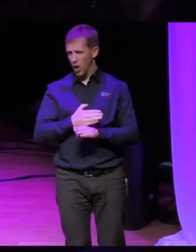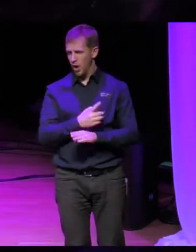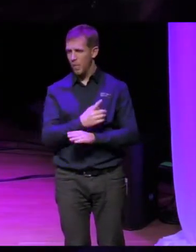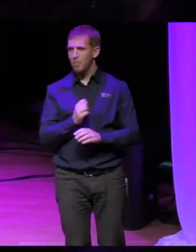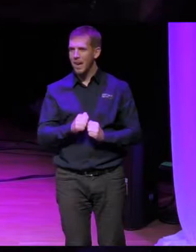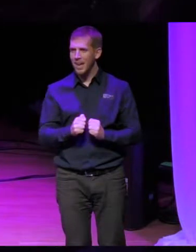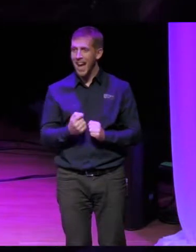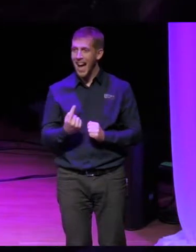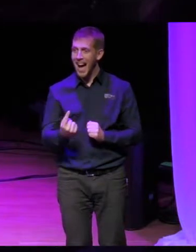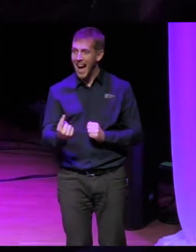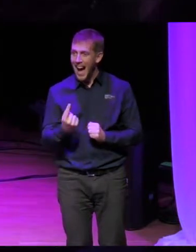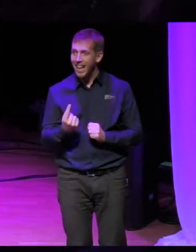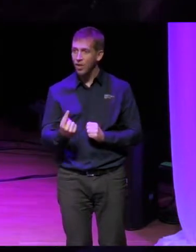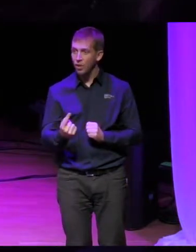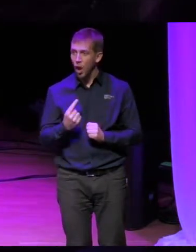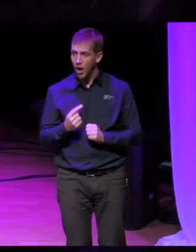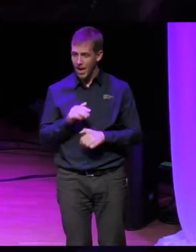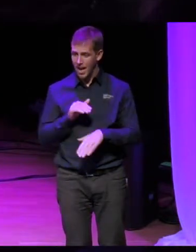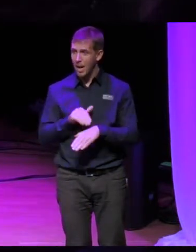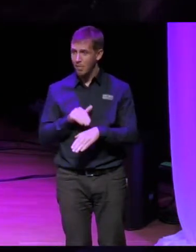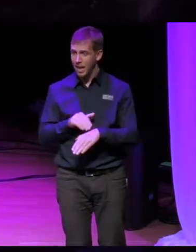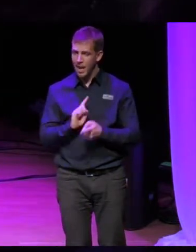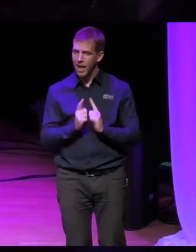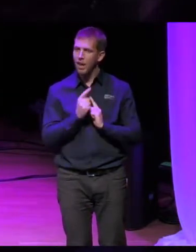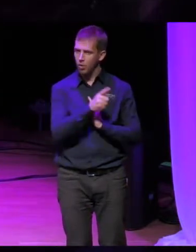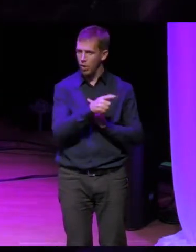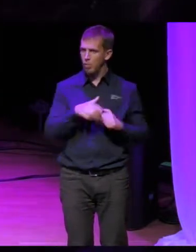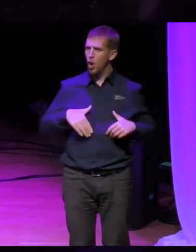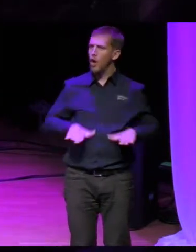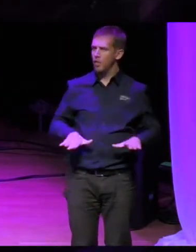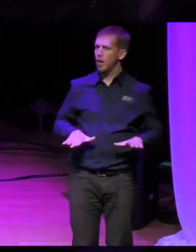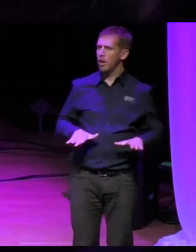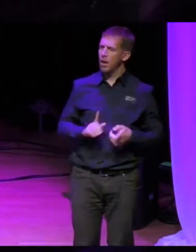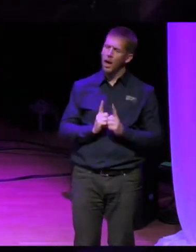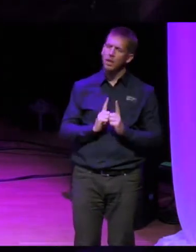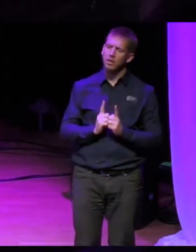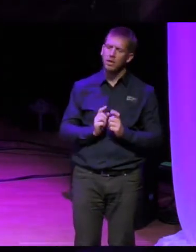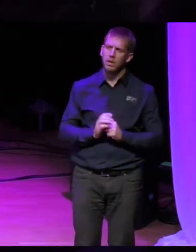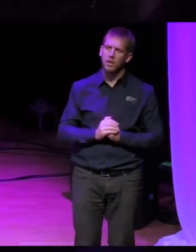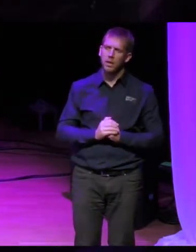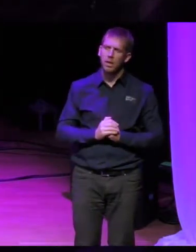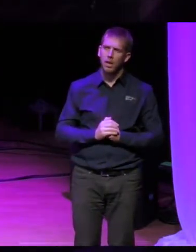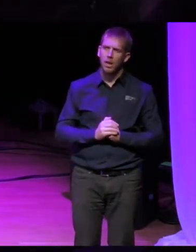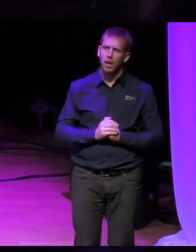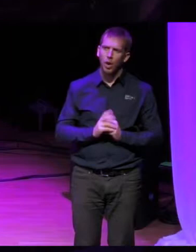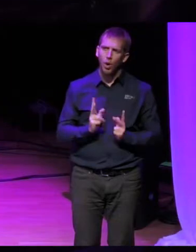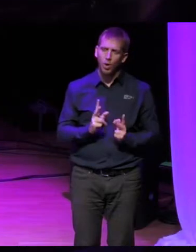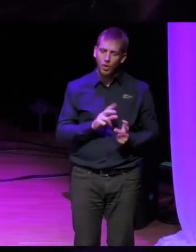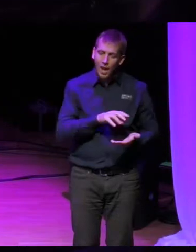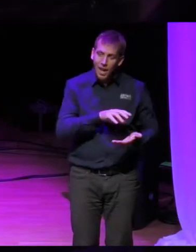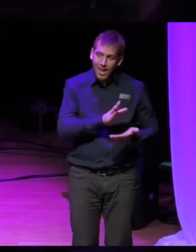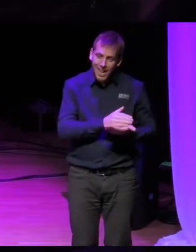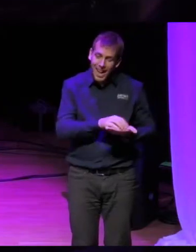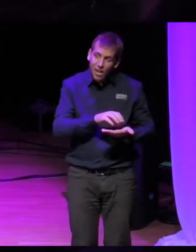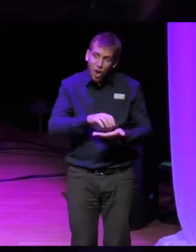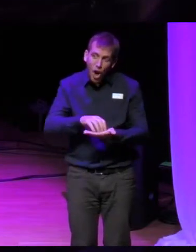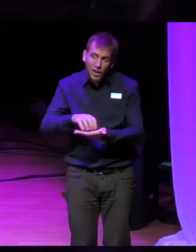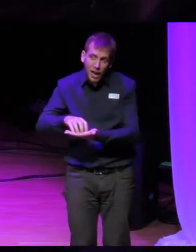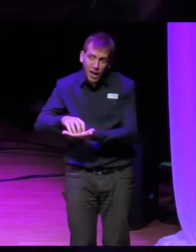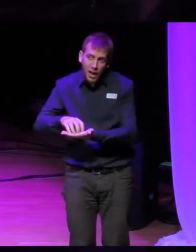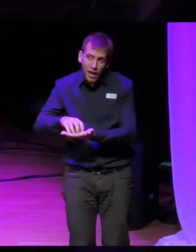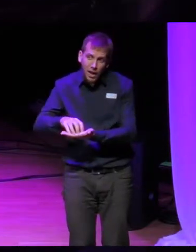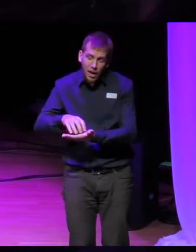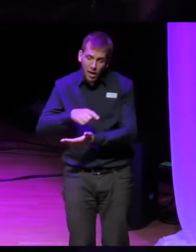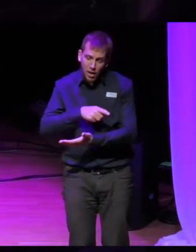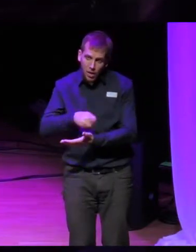of litigation has perhaps been a surprise, that the involvement of states and localities. So